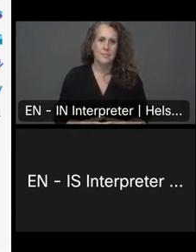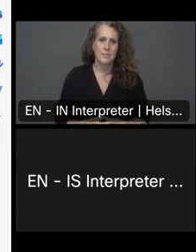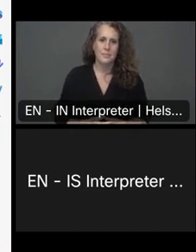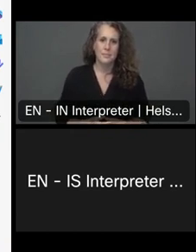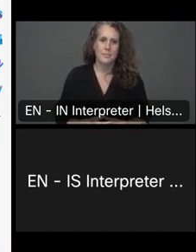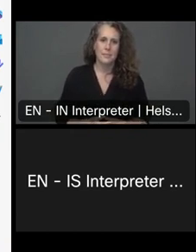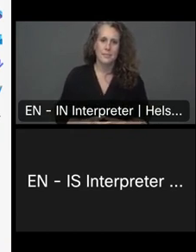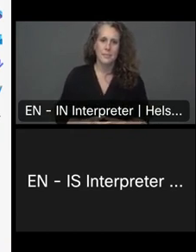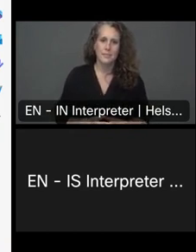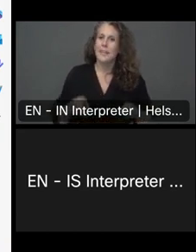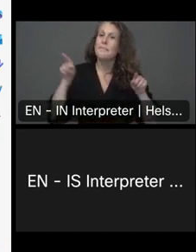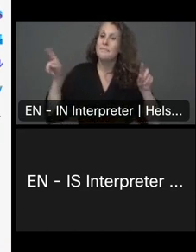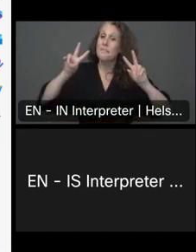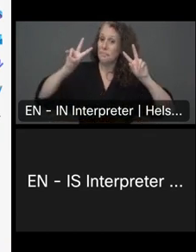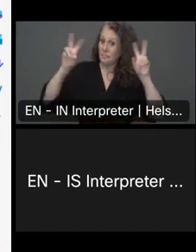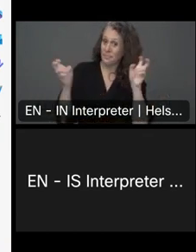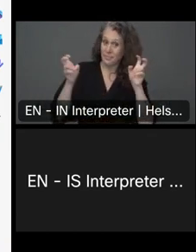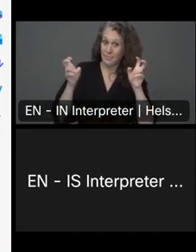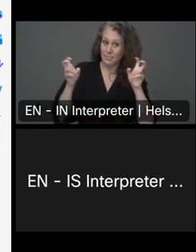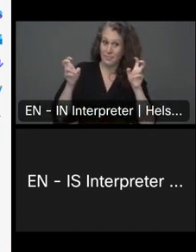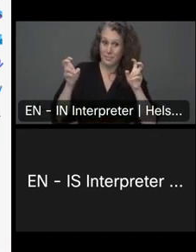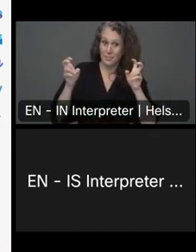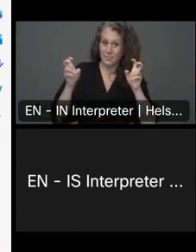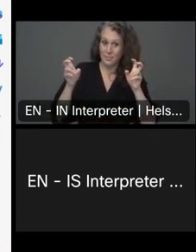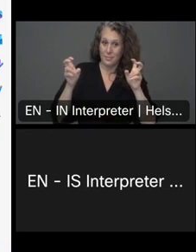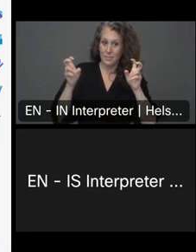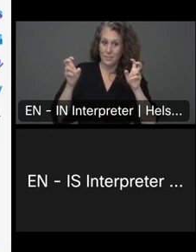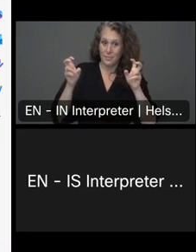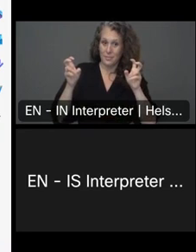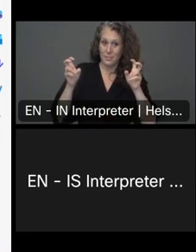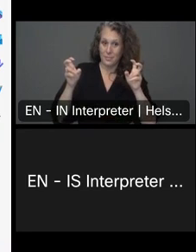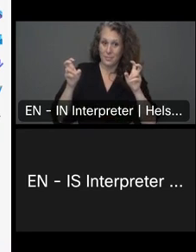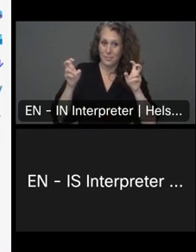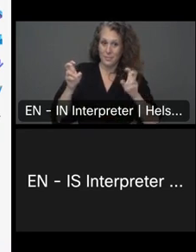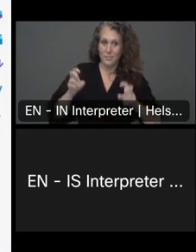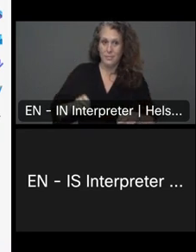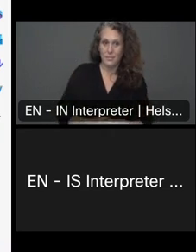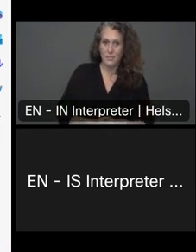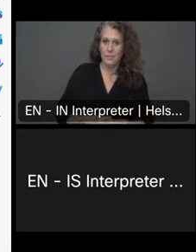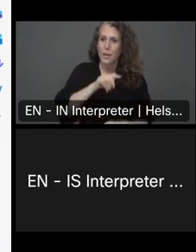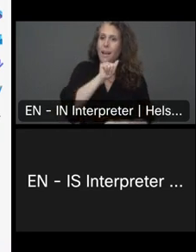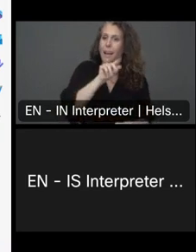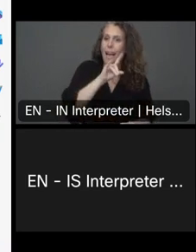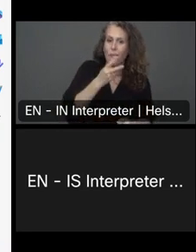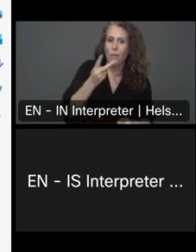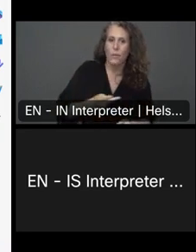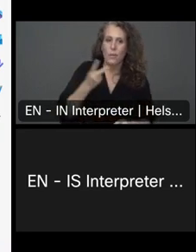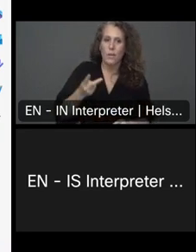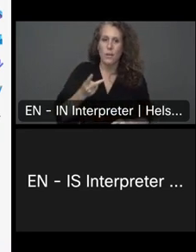force of the paroxysm, as signaled by a repeated adjective, say boo,